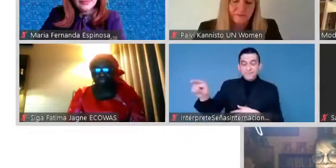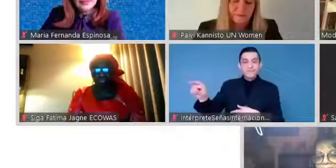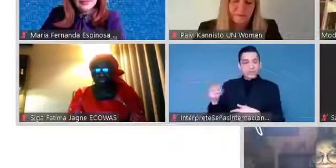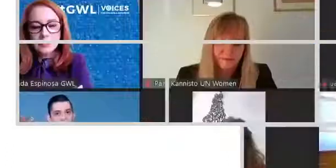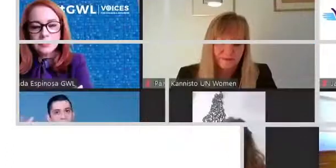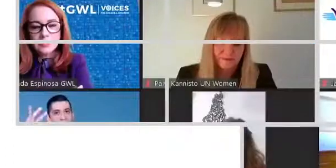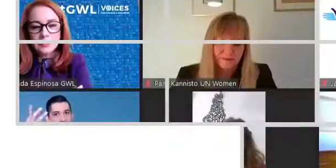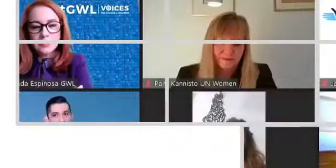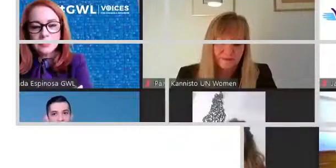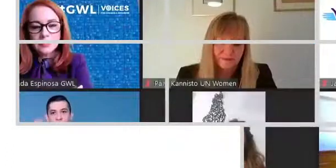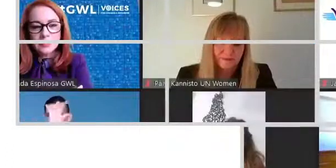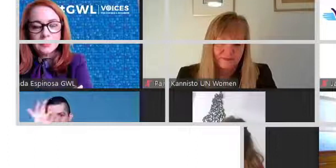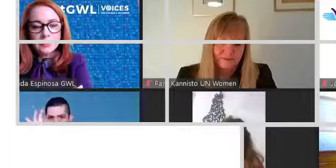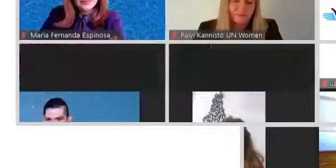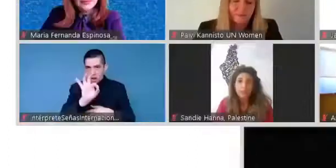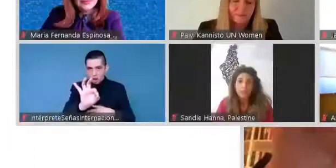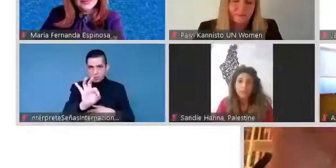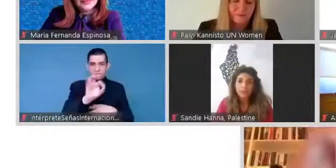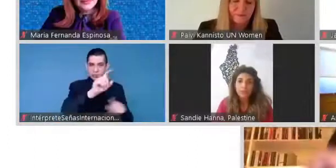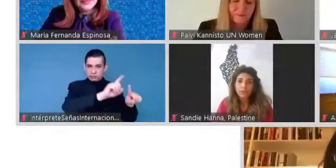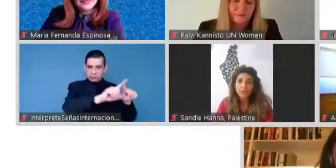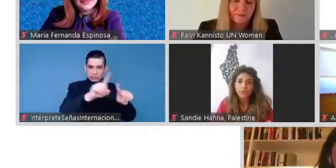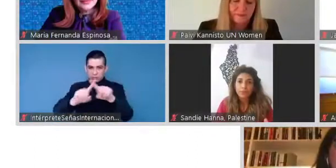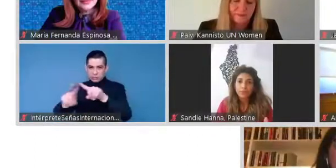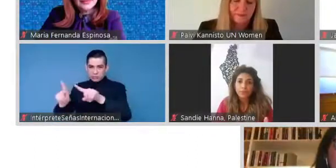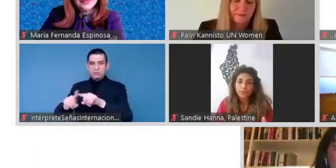in the chat were within.